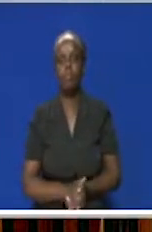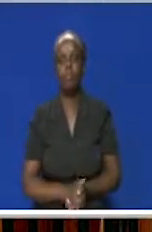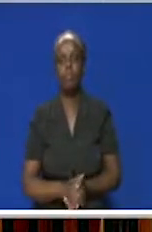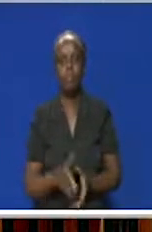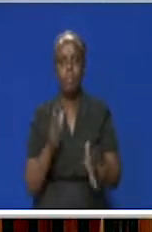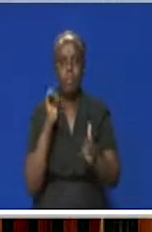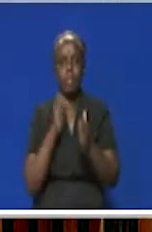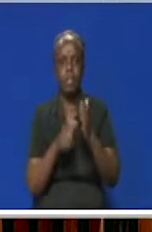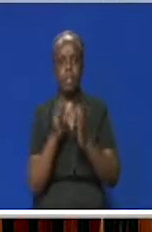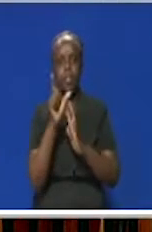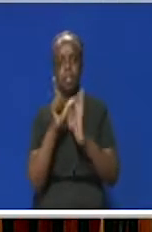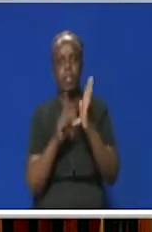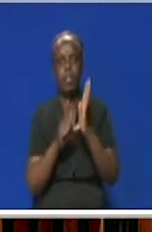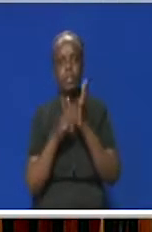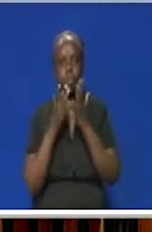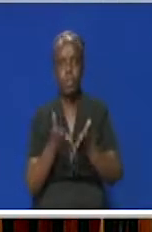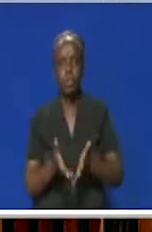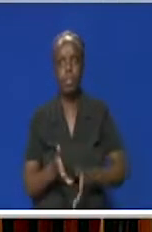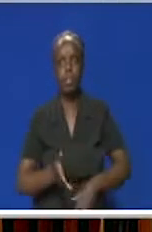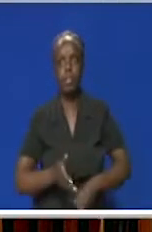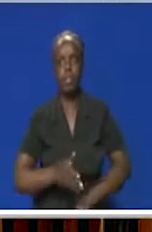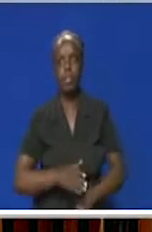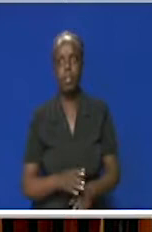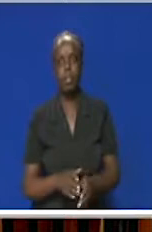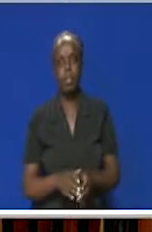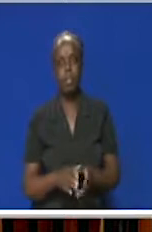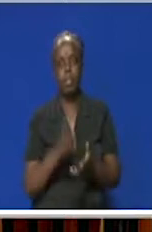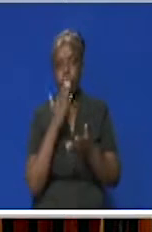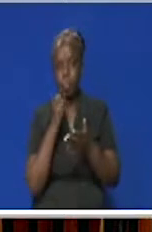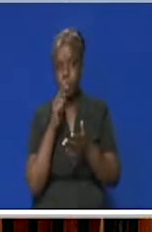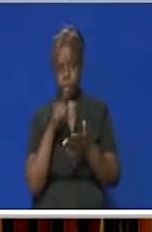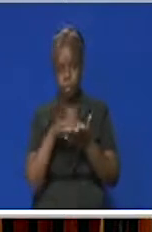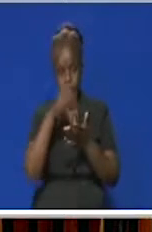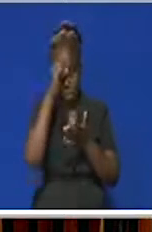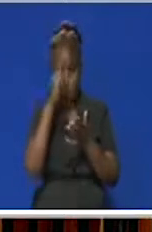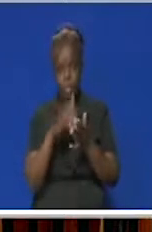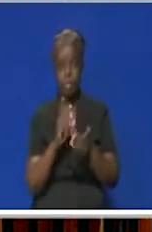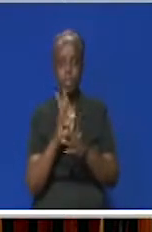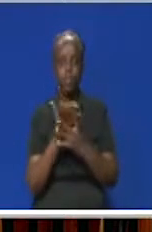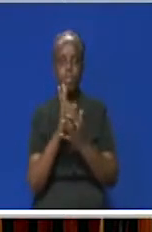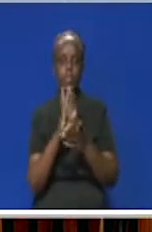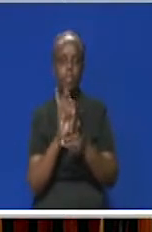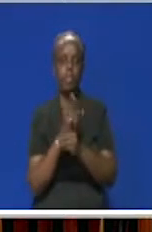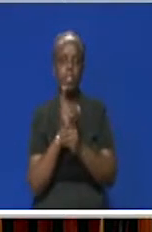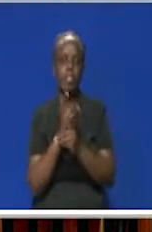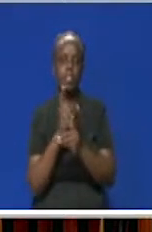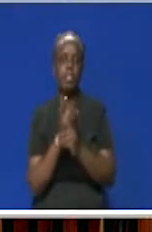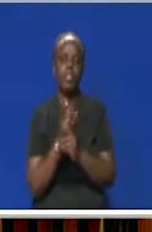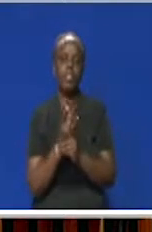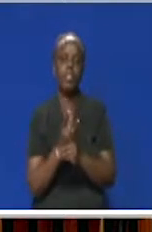By the end of this lesson, I will want you to distinguish